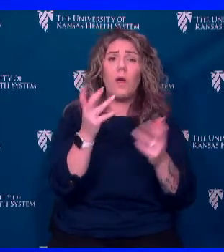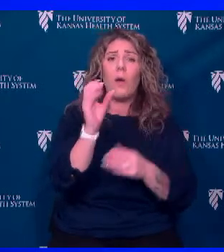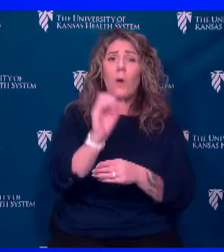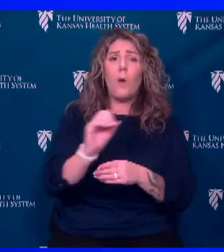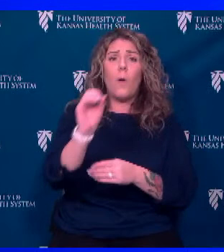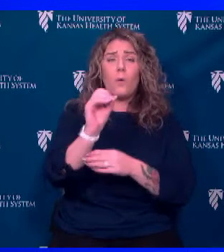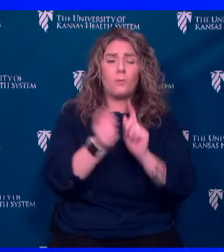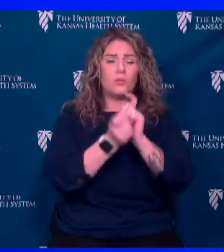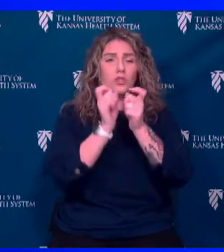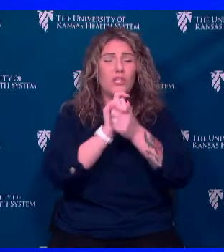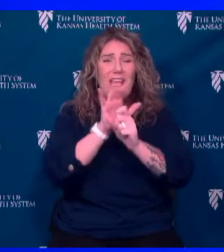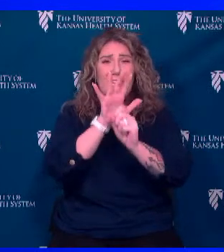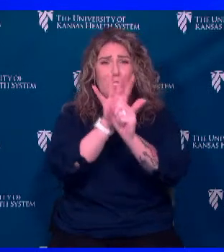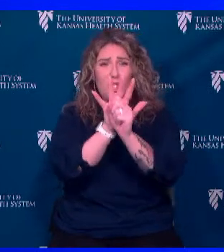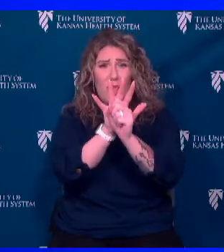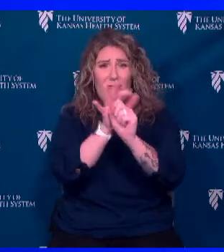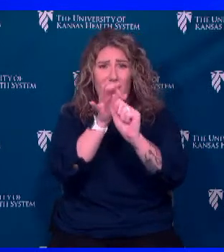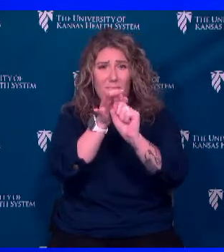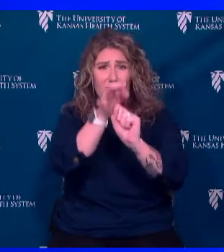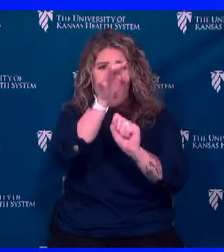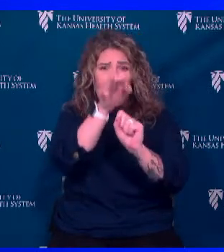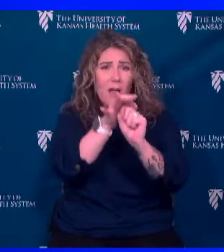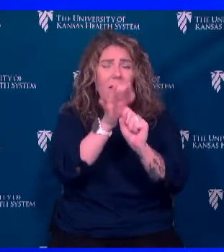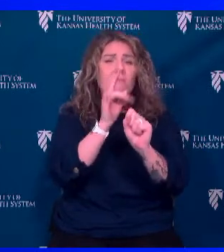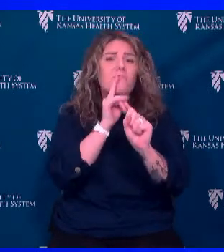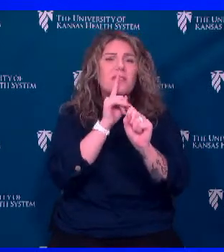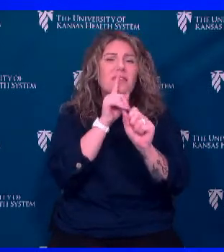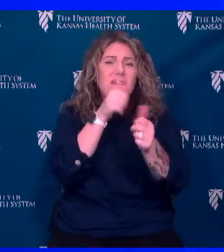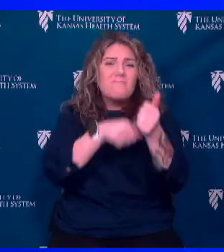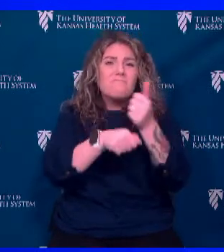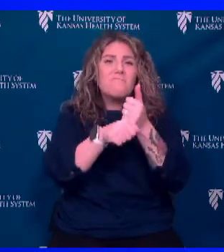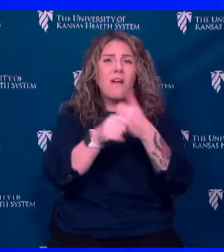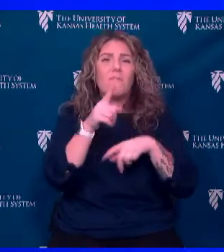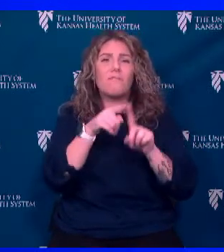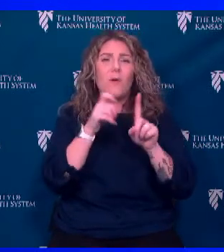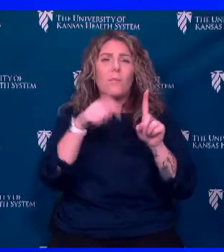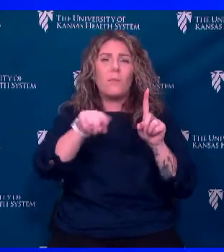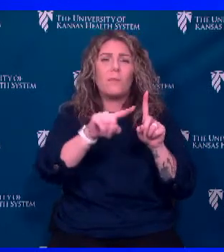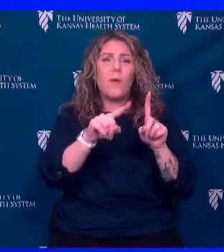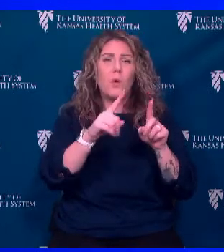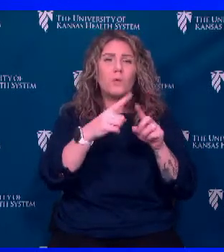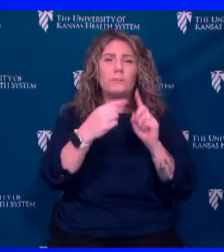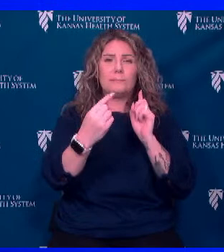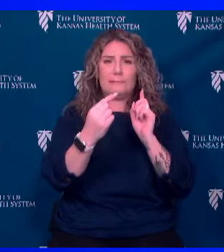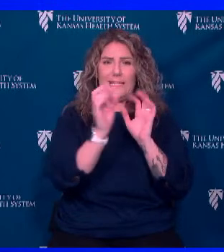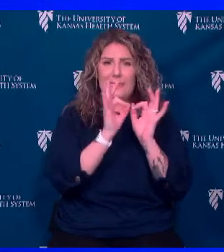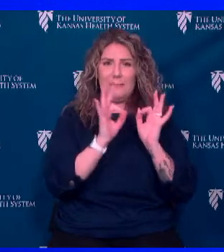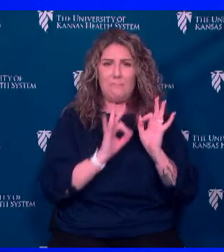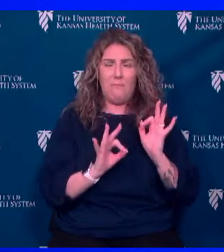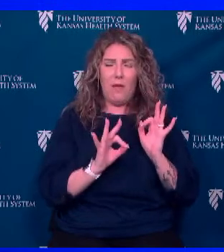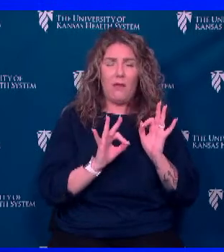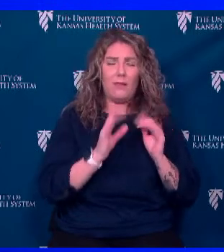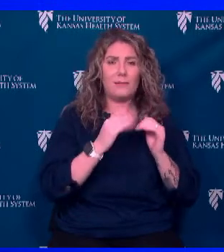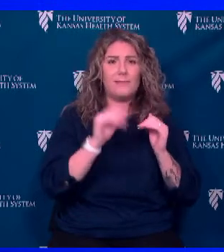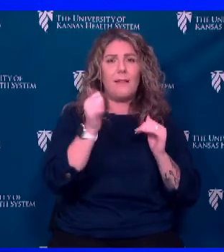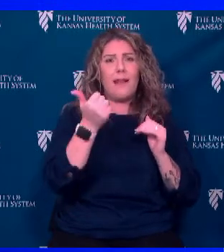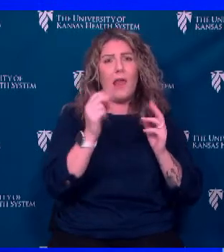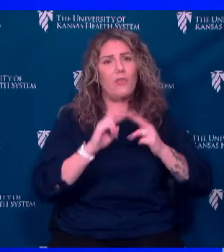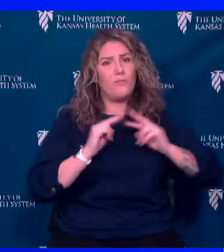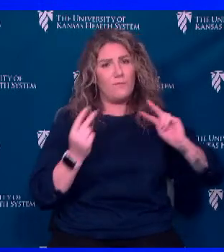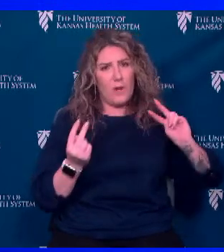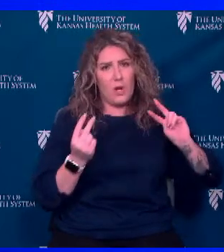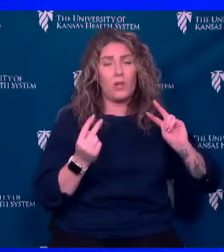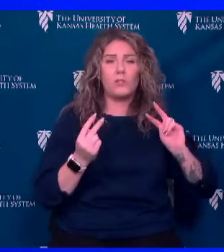in the spike that makes it kind of hide from those antibodies that you have a little bit better than some of the other variants. And so really, I think that